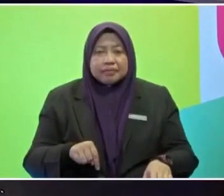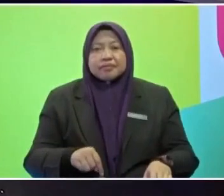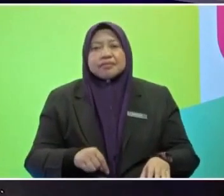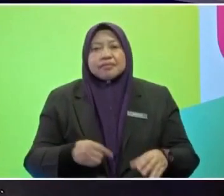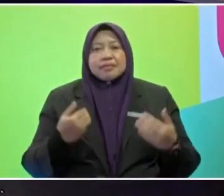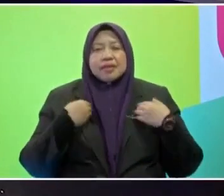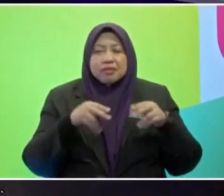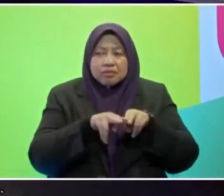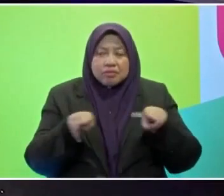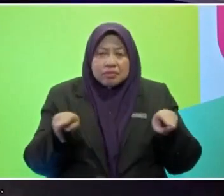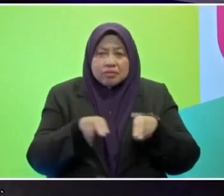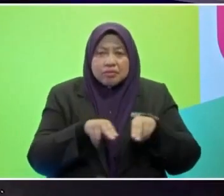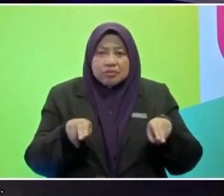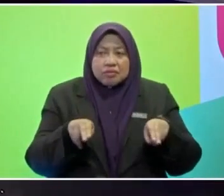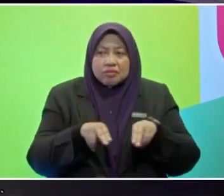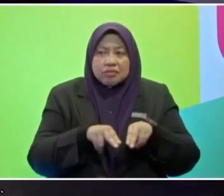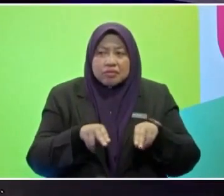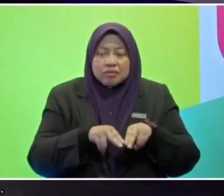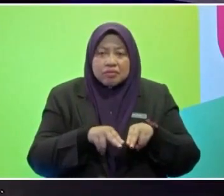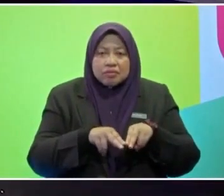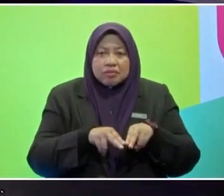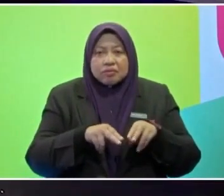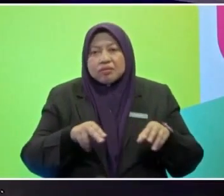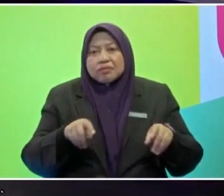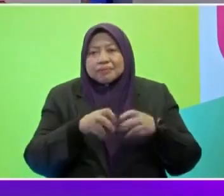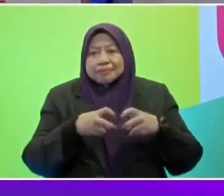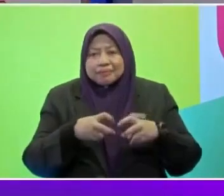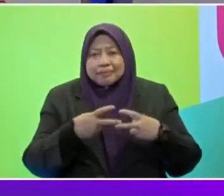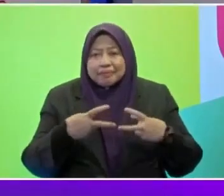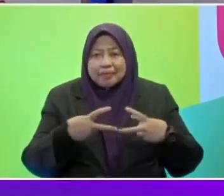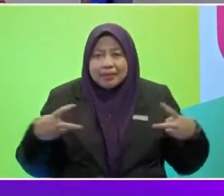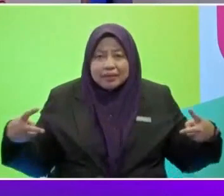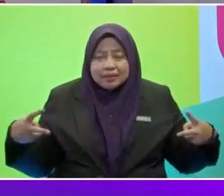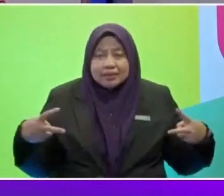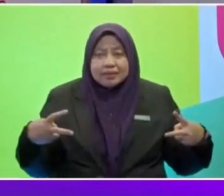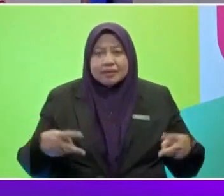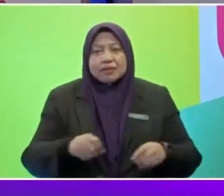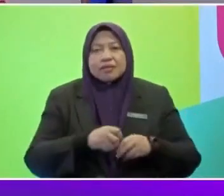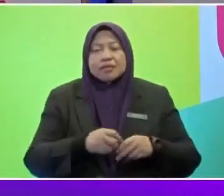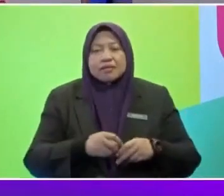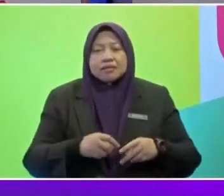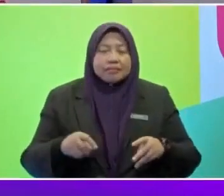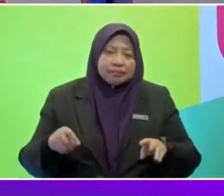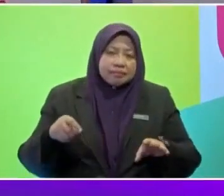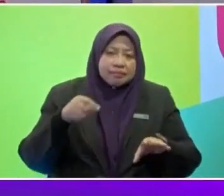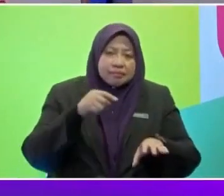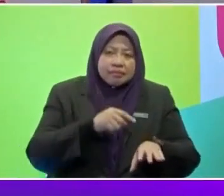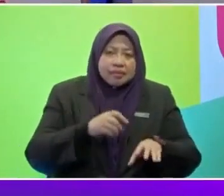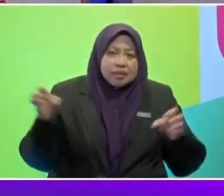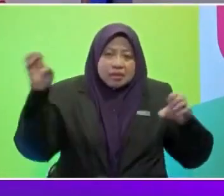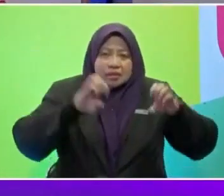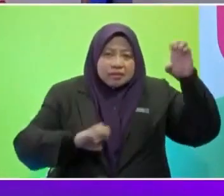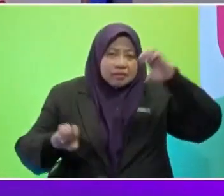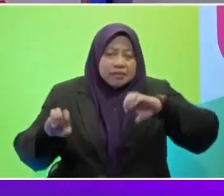measure. Okay. Okay, measure the distance between the light source and the object. All right. So the first experiment is we need 5